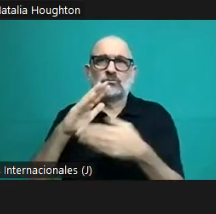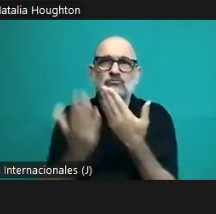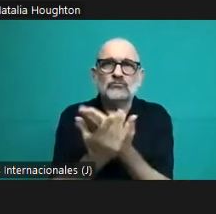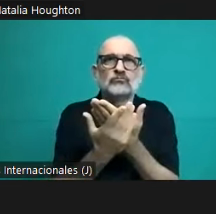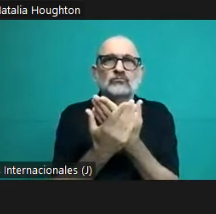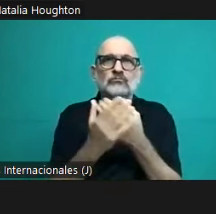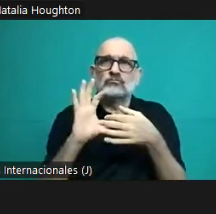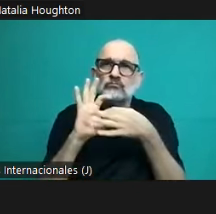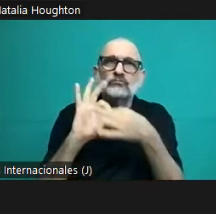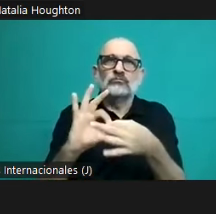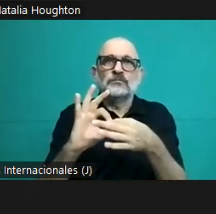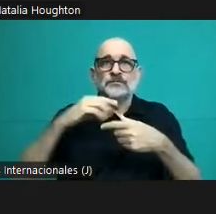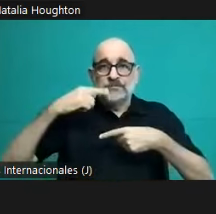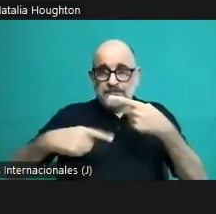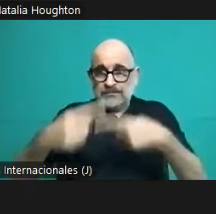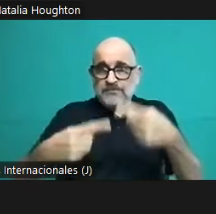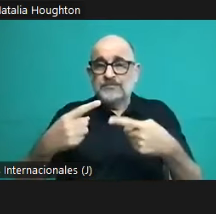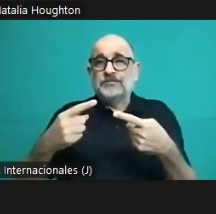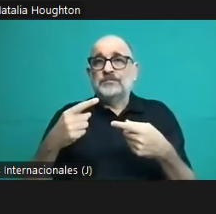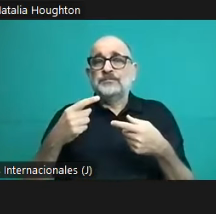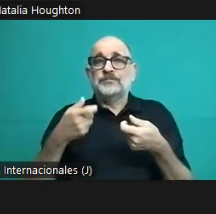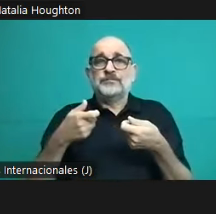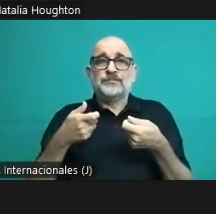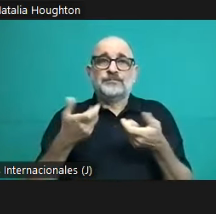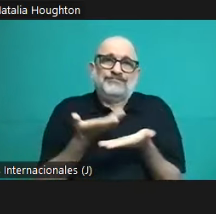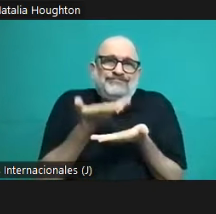and guaranteeing continuity in healthcare service provision,